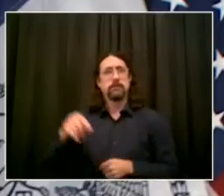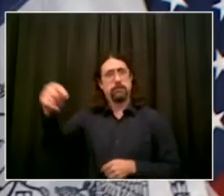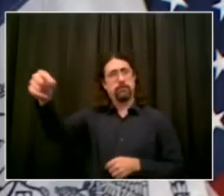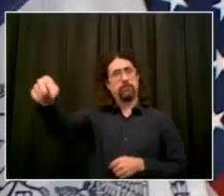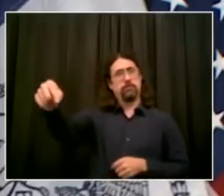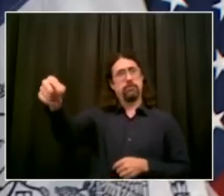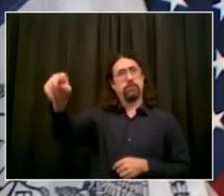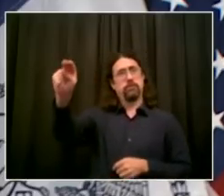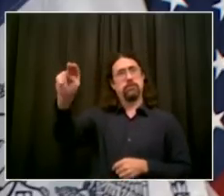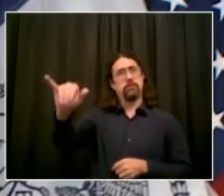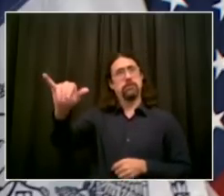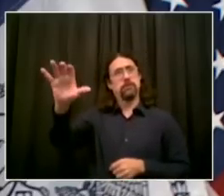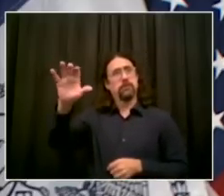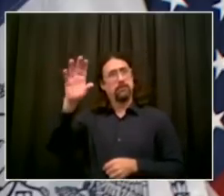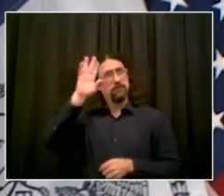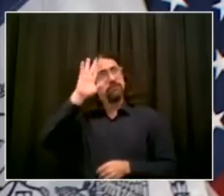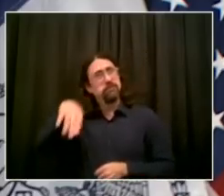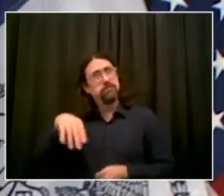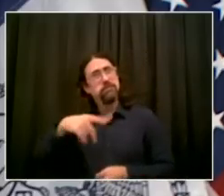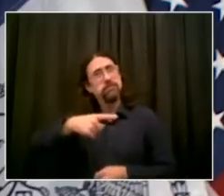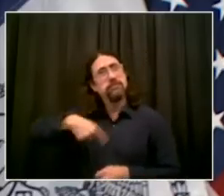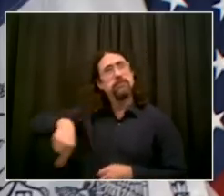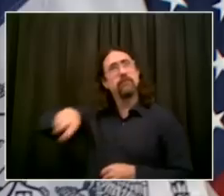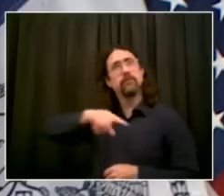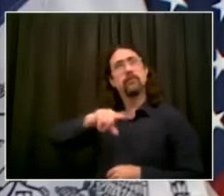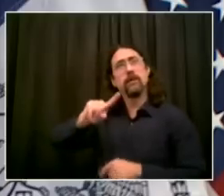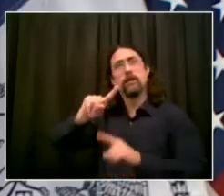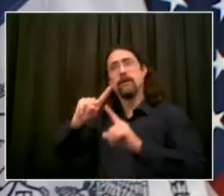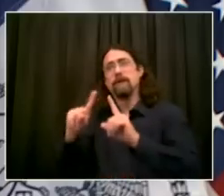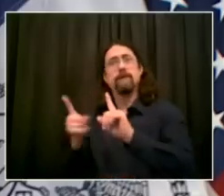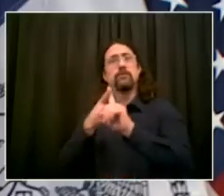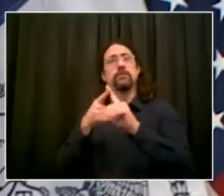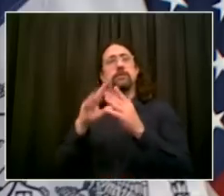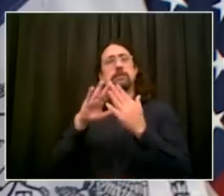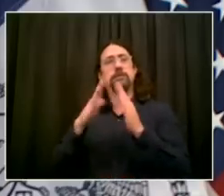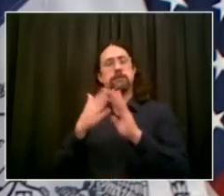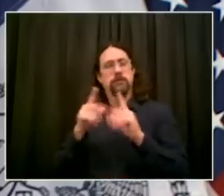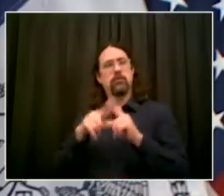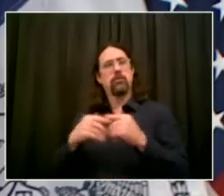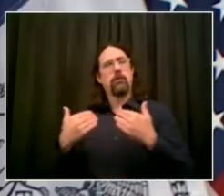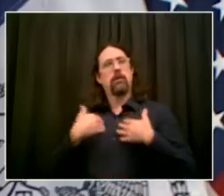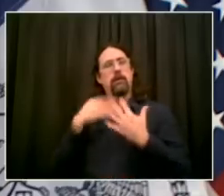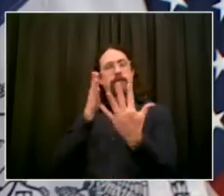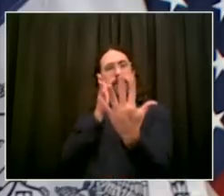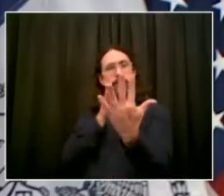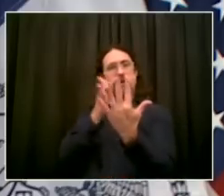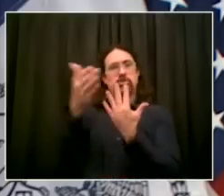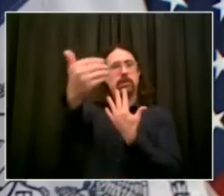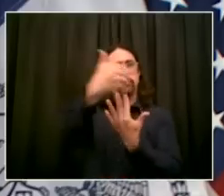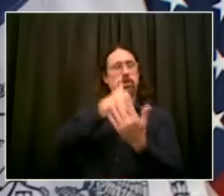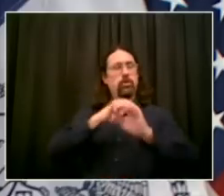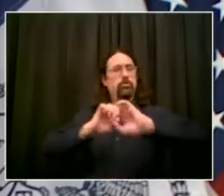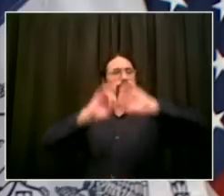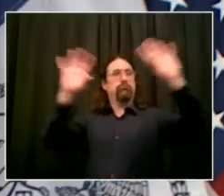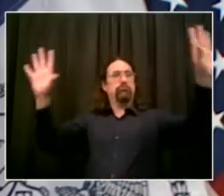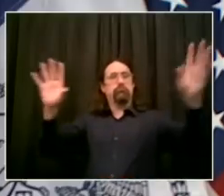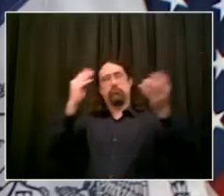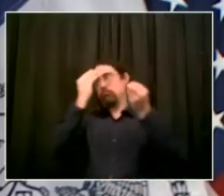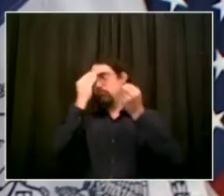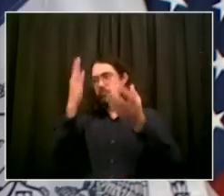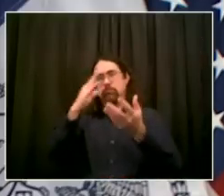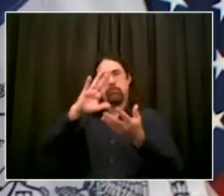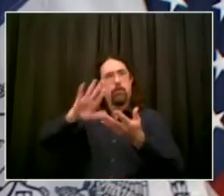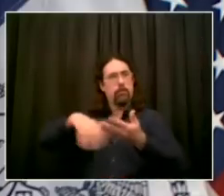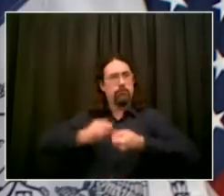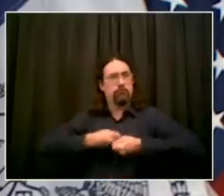I think the health department has been outstanding about going the extra mile for transparency. So I really do feel we put out a